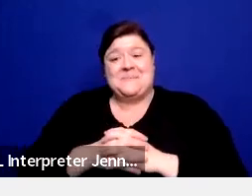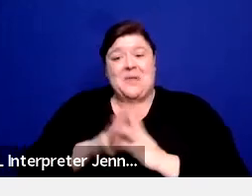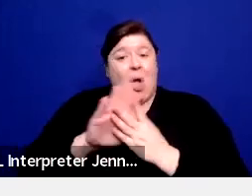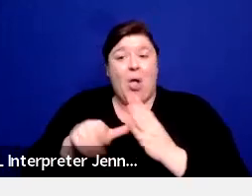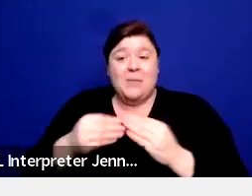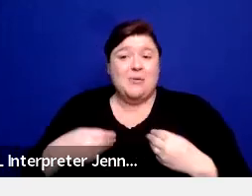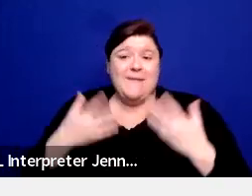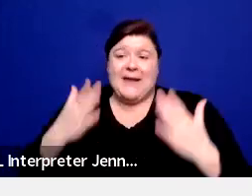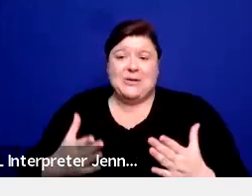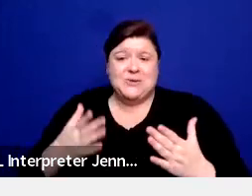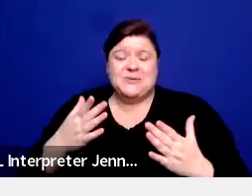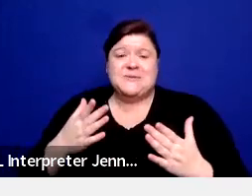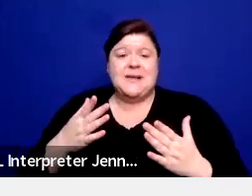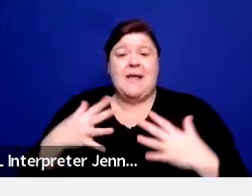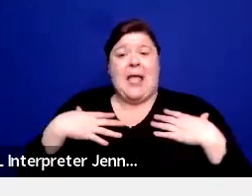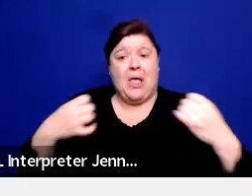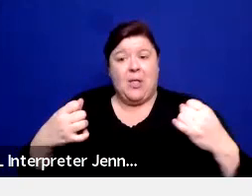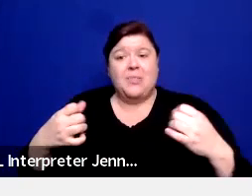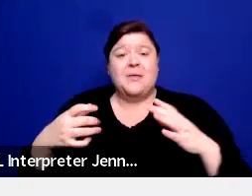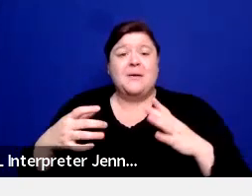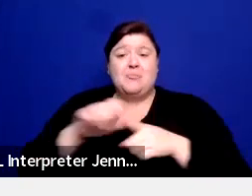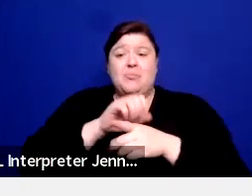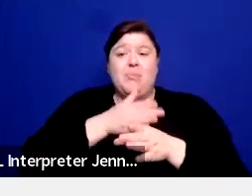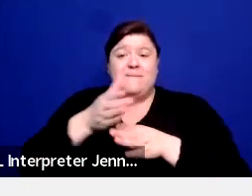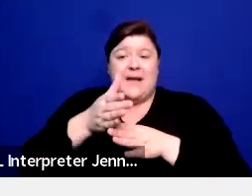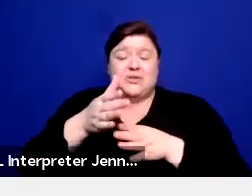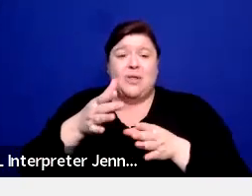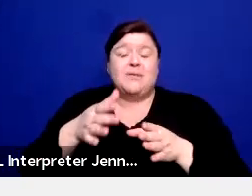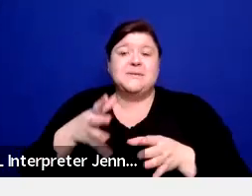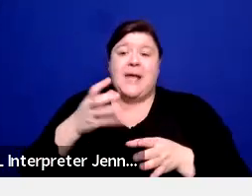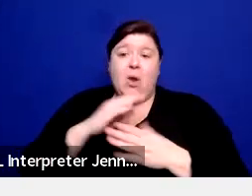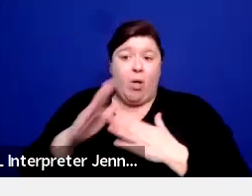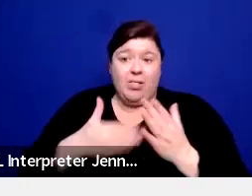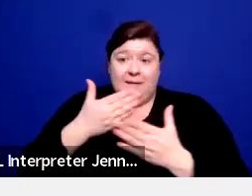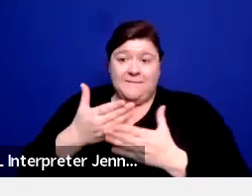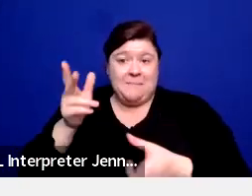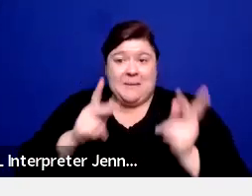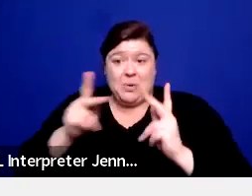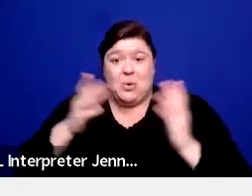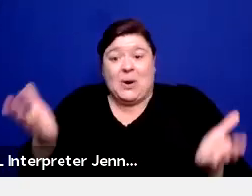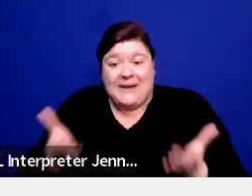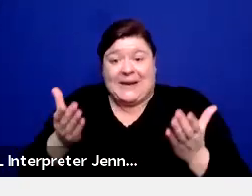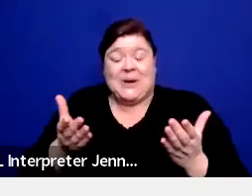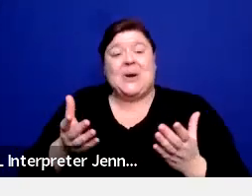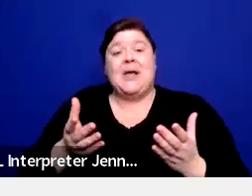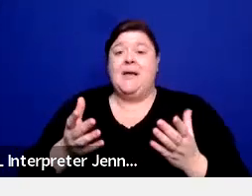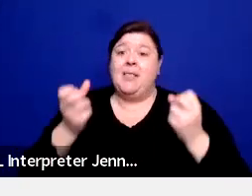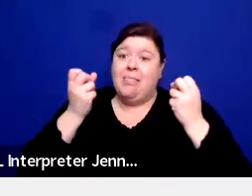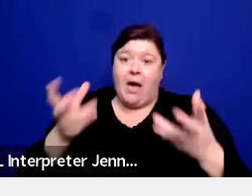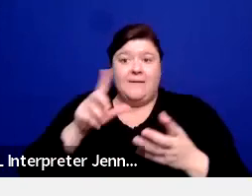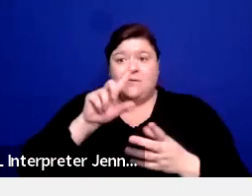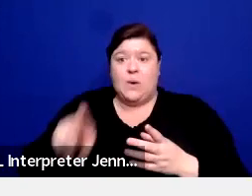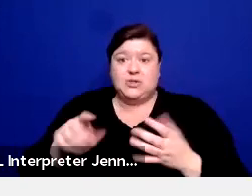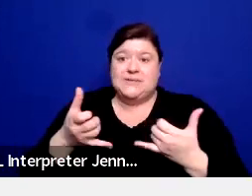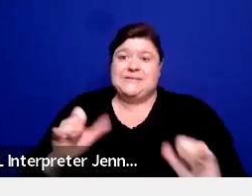providers, health professionals, and everyone who has joined us on this webinar. We know that there are a lot of unanswered questions still, and that these changes